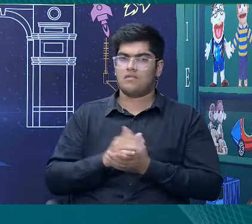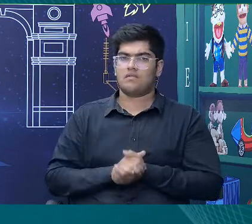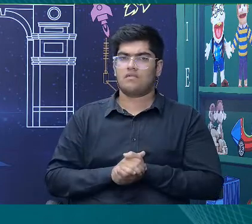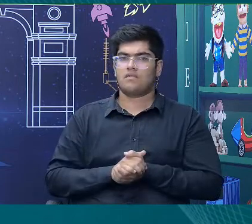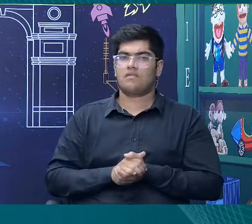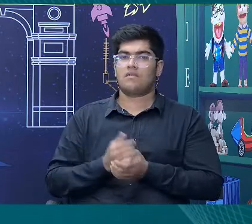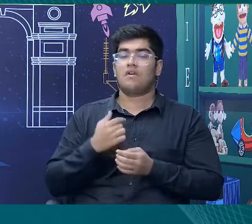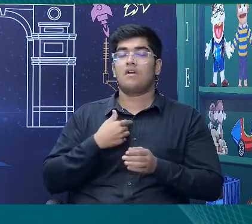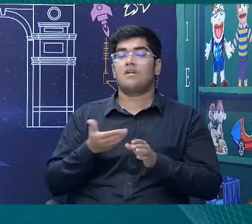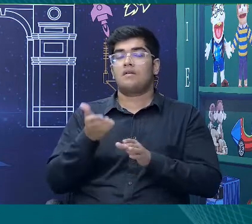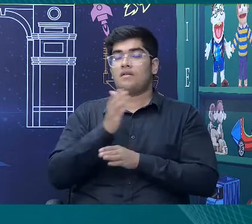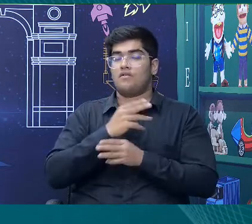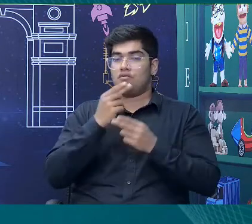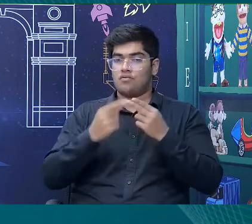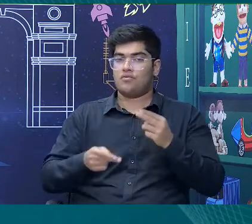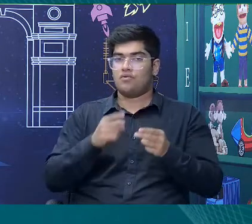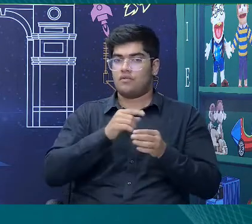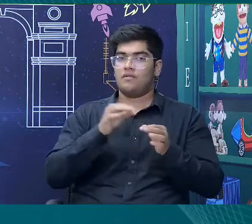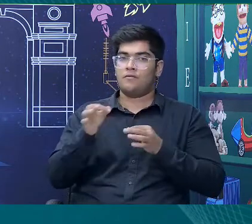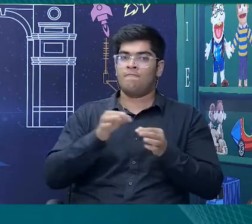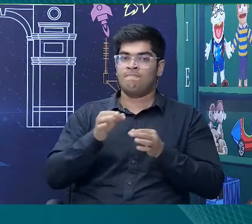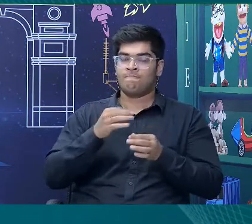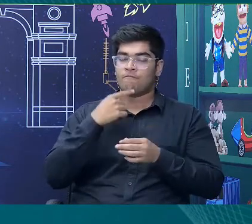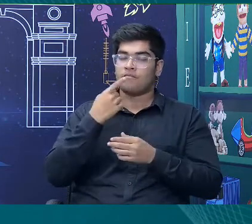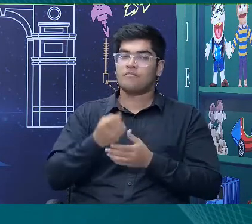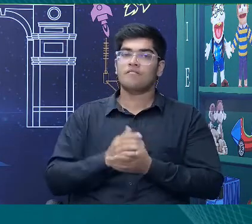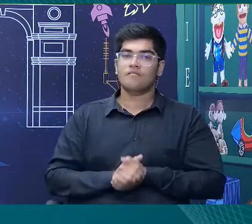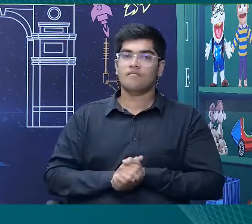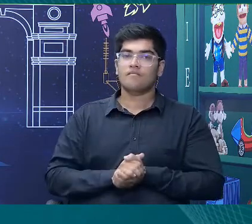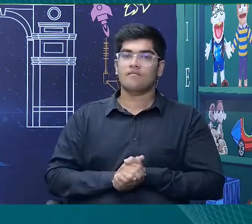Like I said in the story while I was teaching,